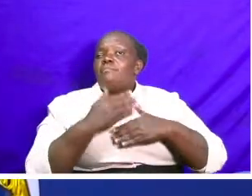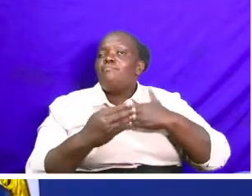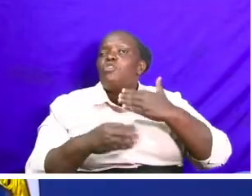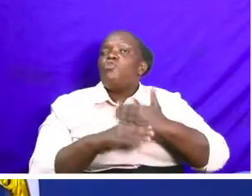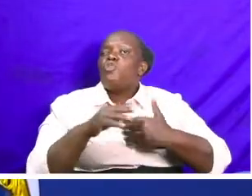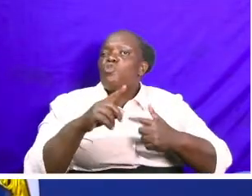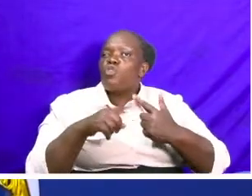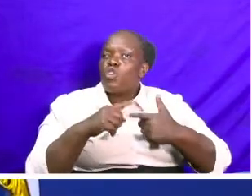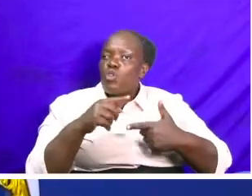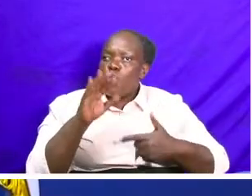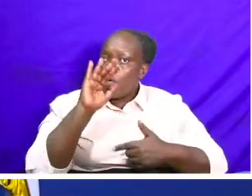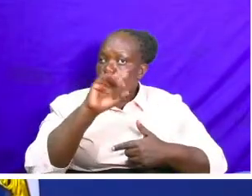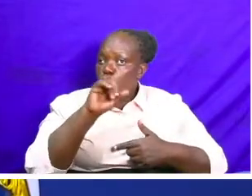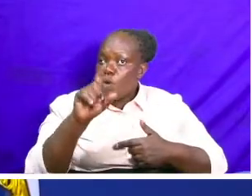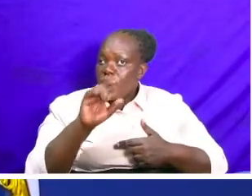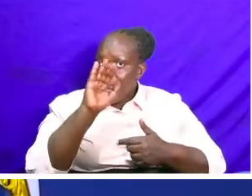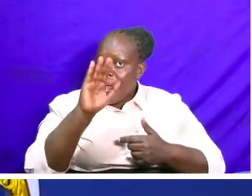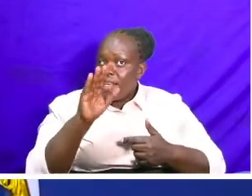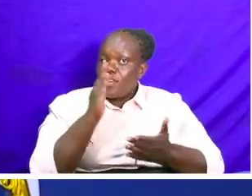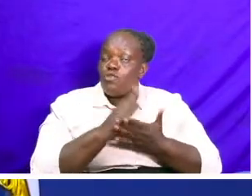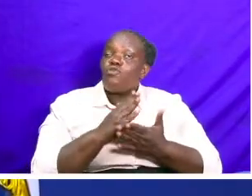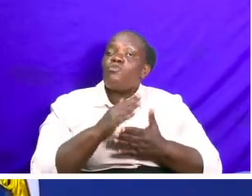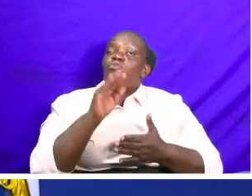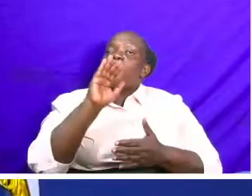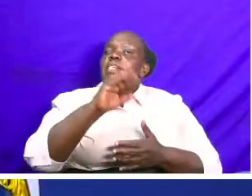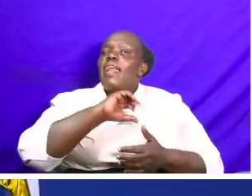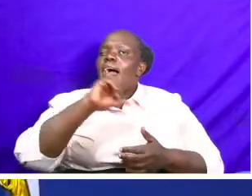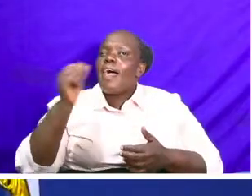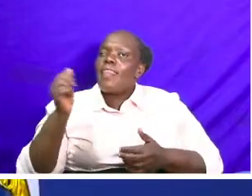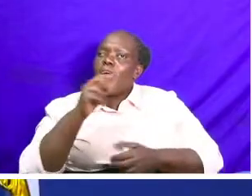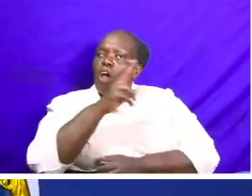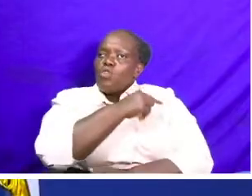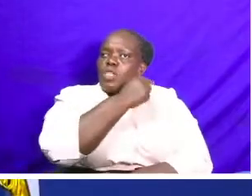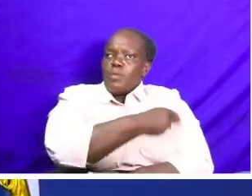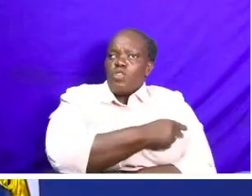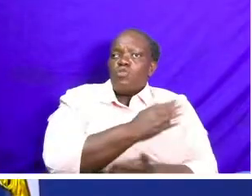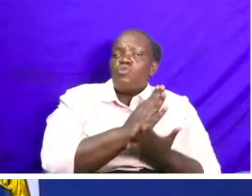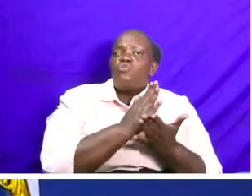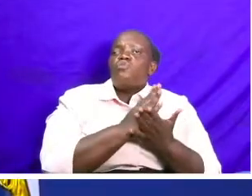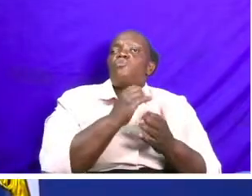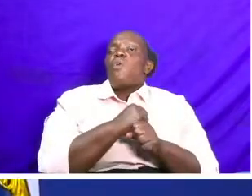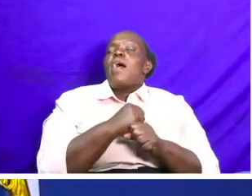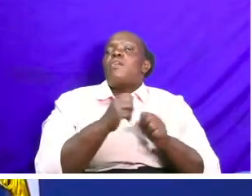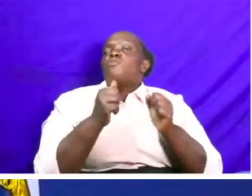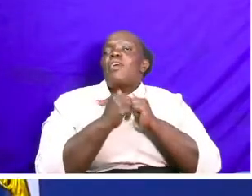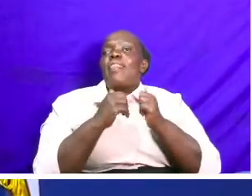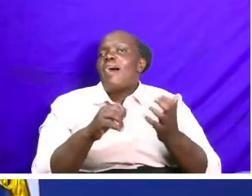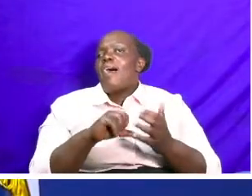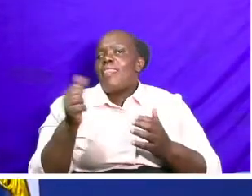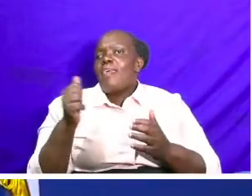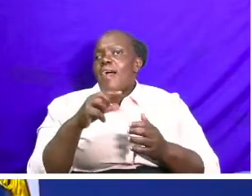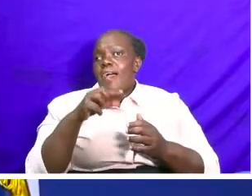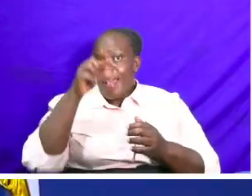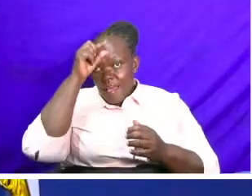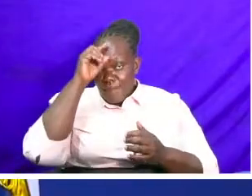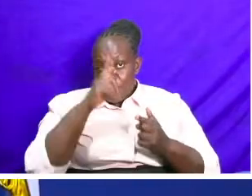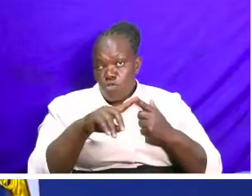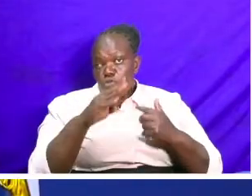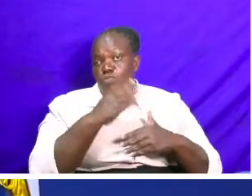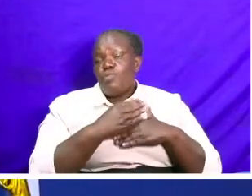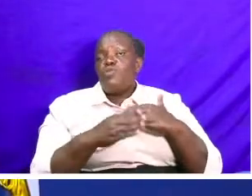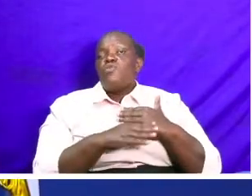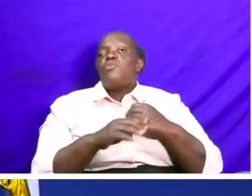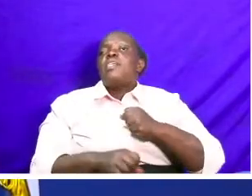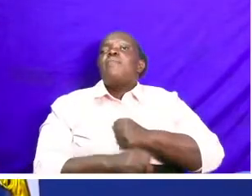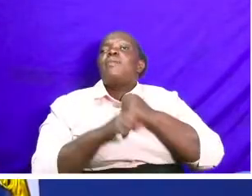the question that we'd ask, why are you not questioning the other facilities that we are working together with other friendly governments to build to